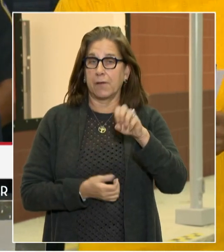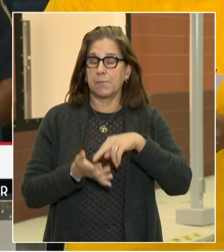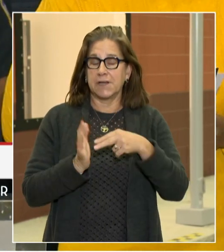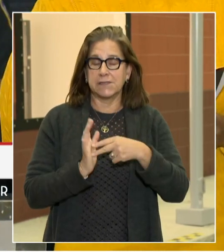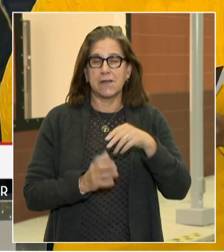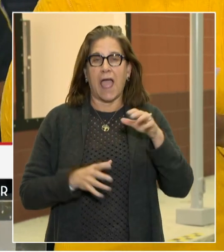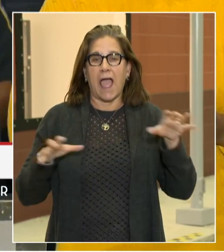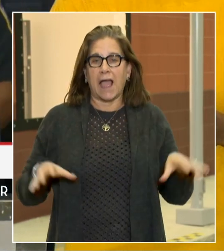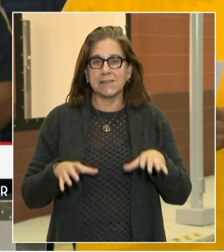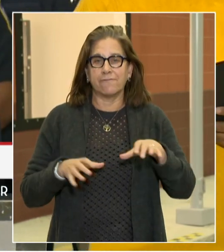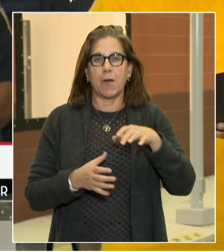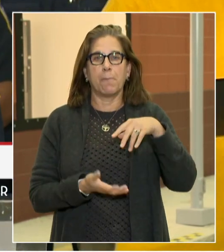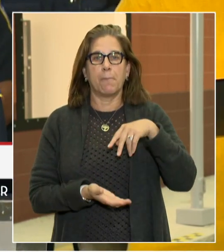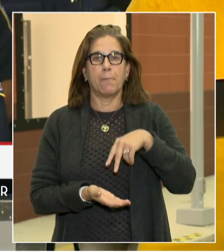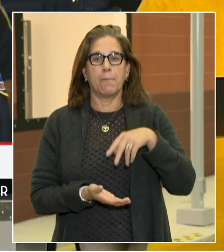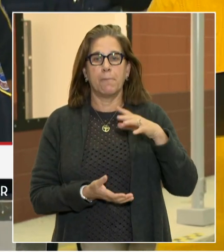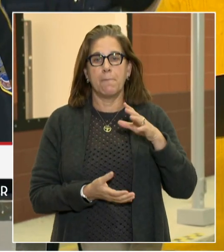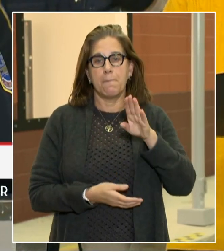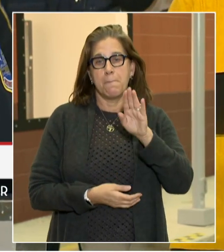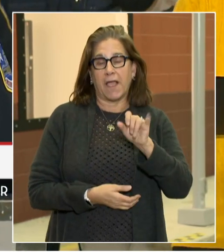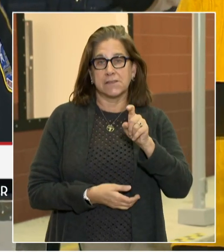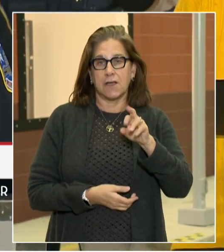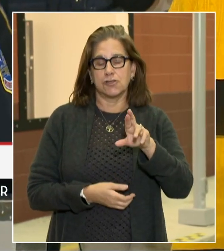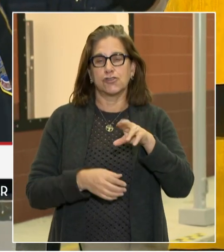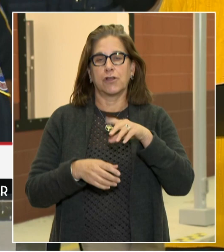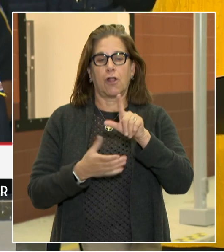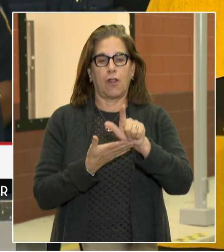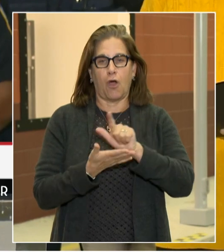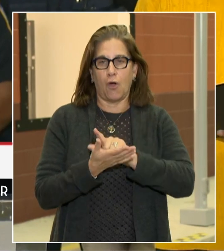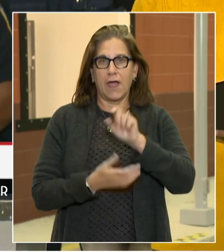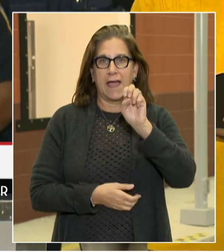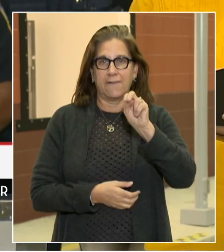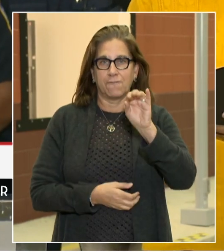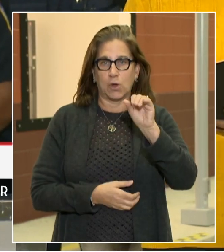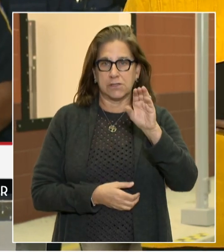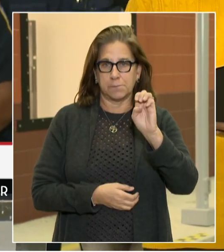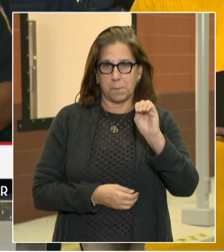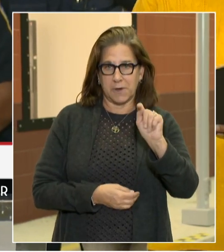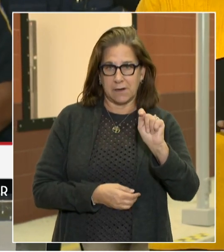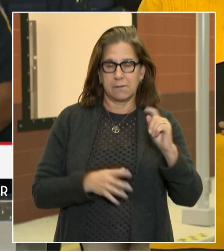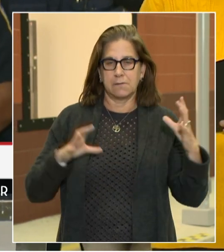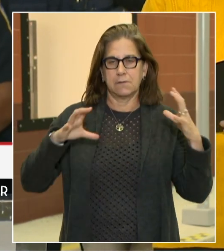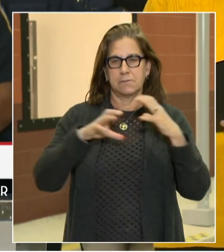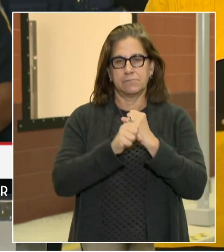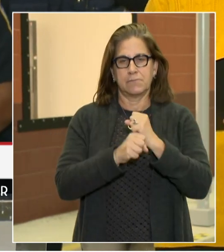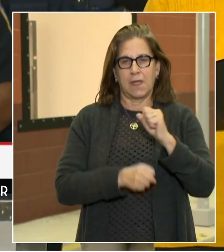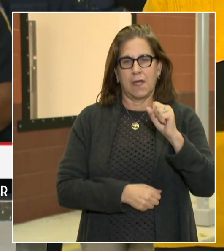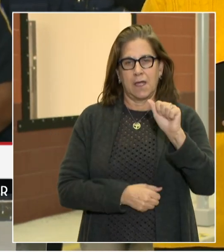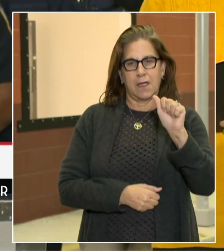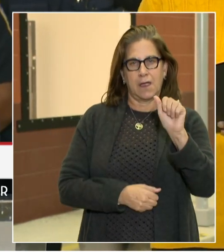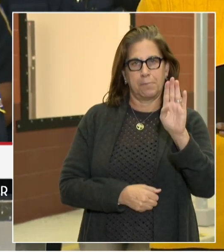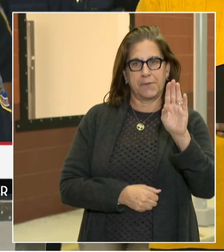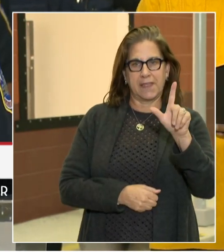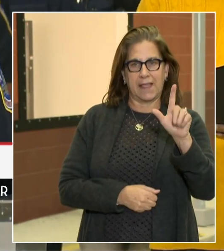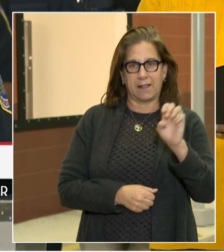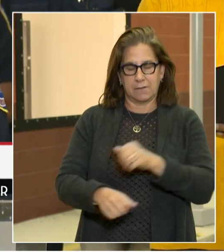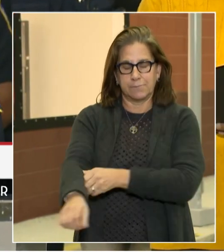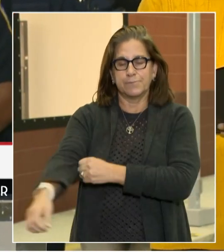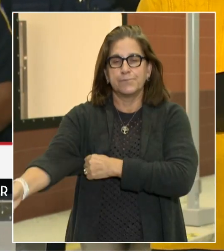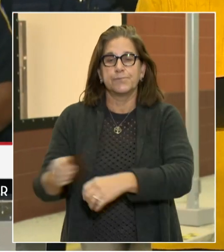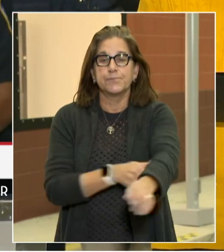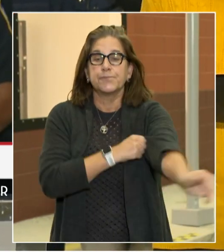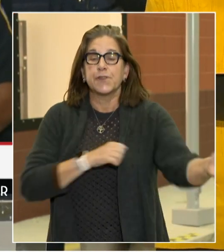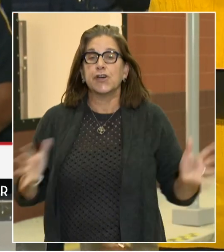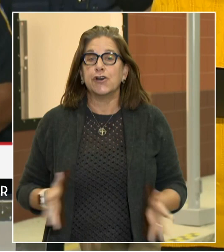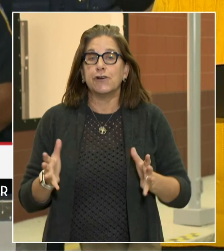shows officers how to effectively focus on 3 pillars of understanding. Officers should intervene to promote health